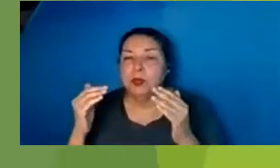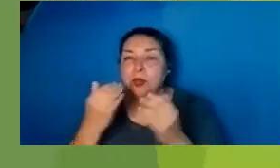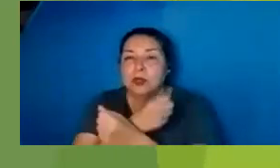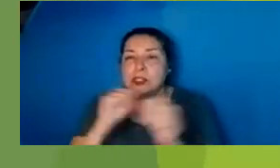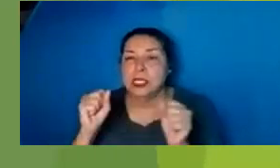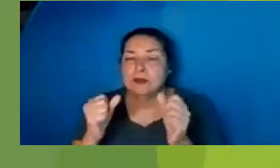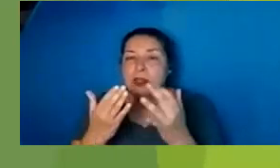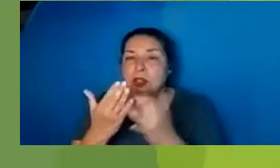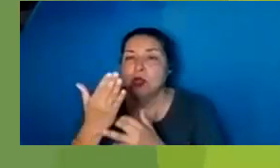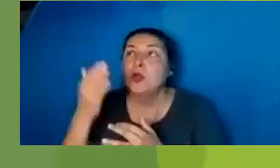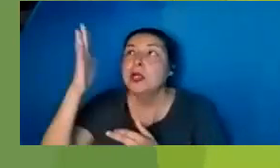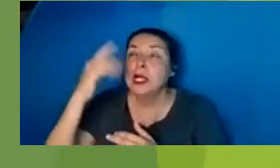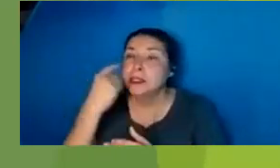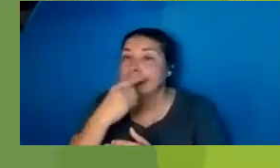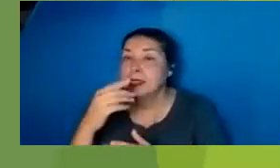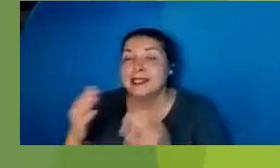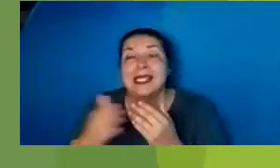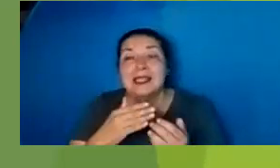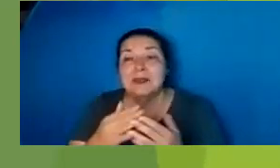comes the knowledge of sin.